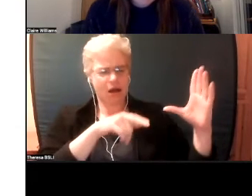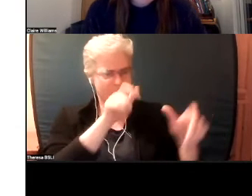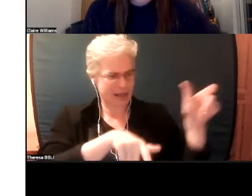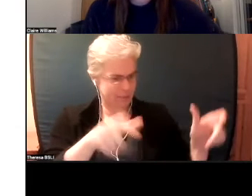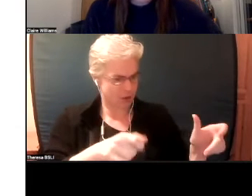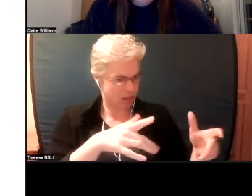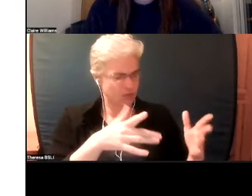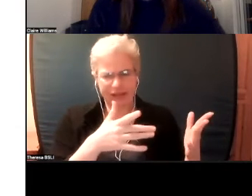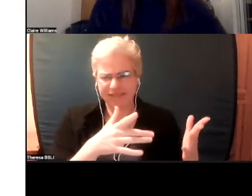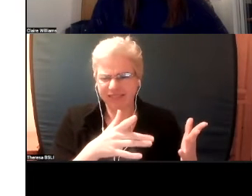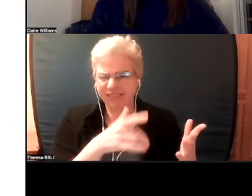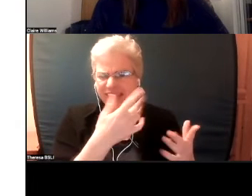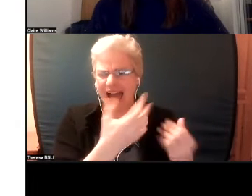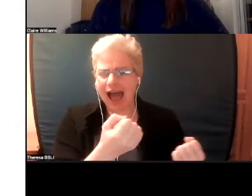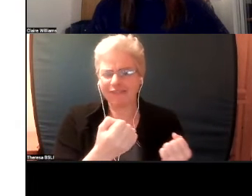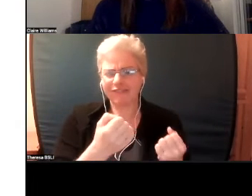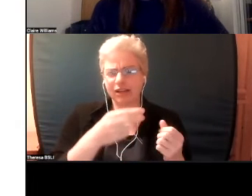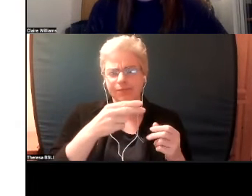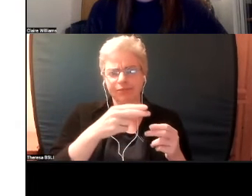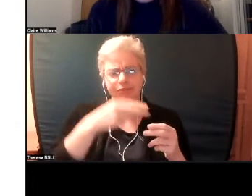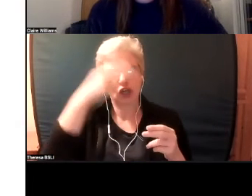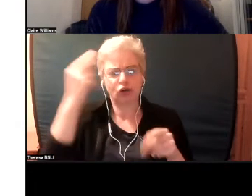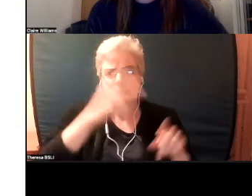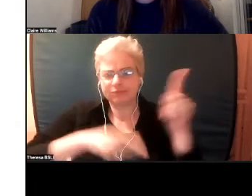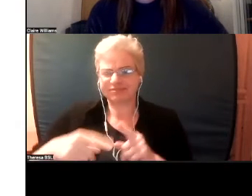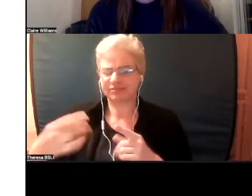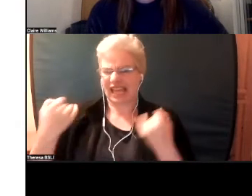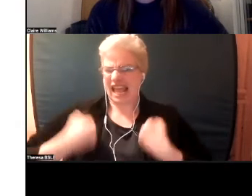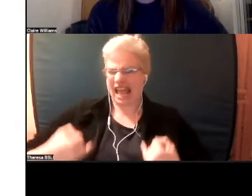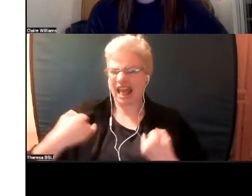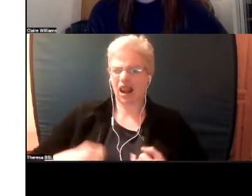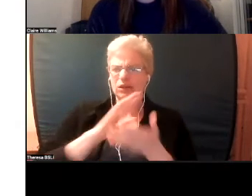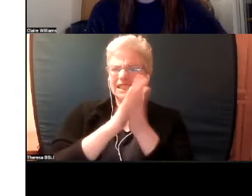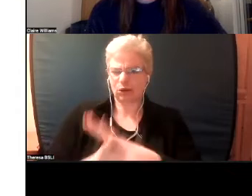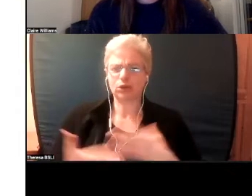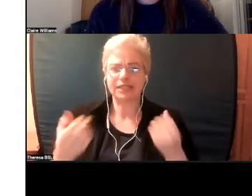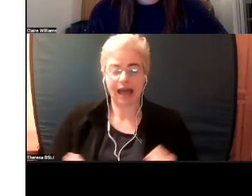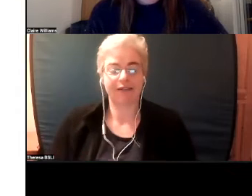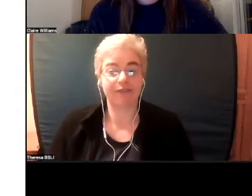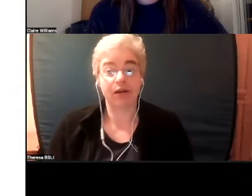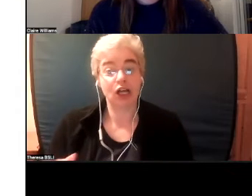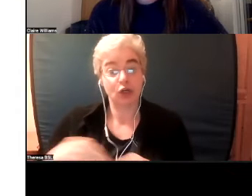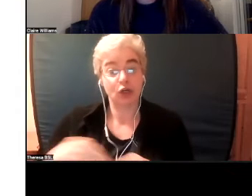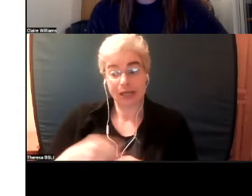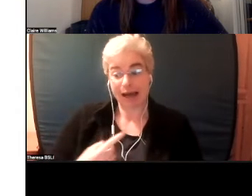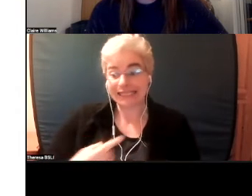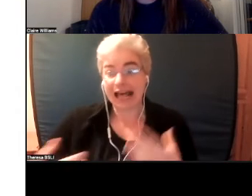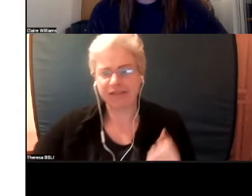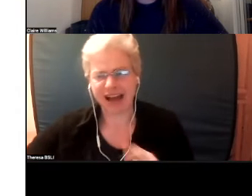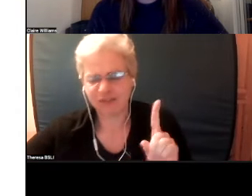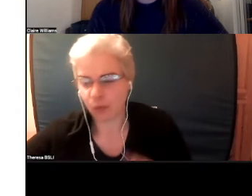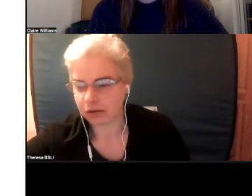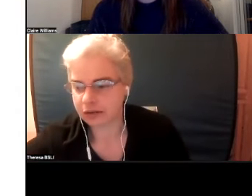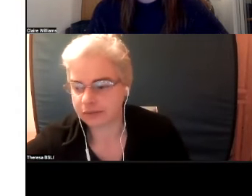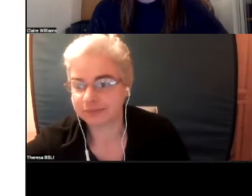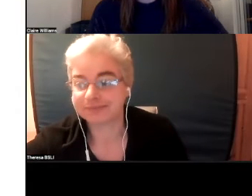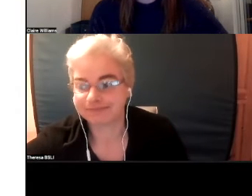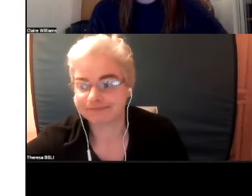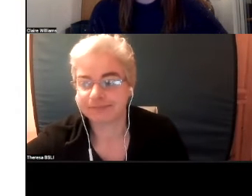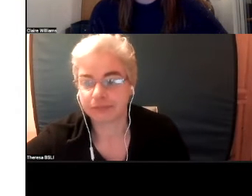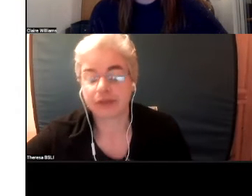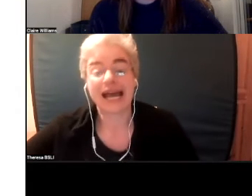as disordered or ill. Rather, it situates such individuals, including myself, as having differences that correspond